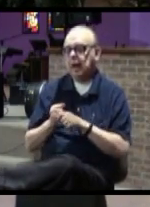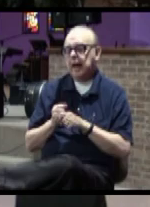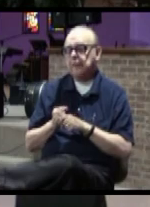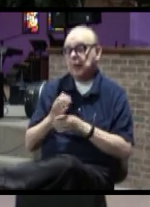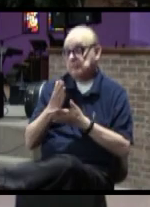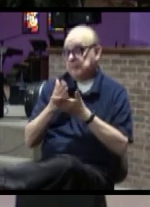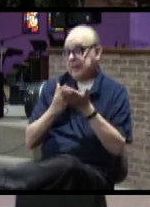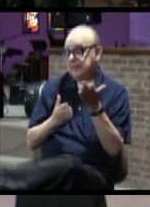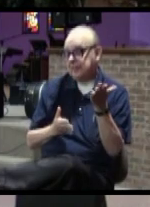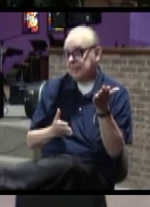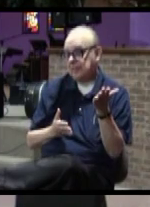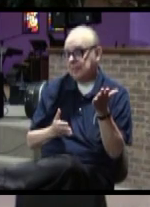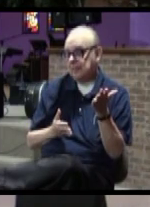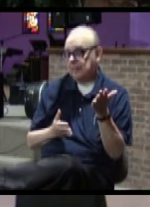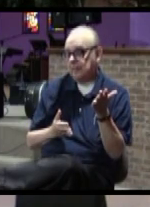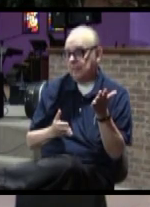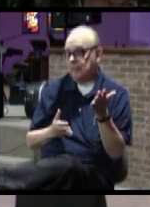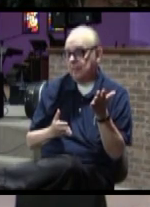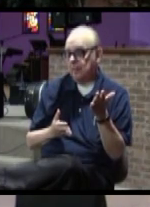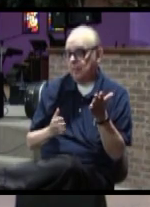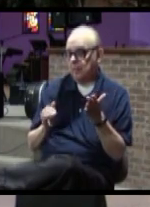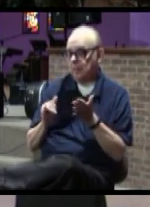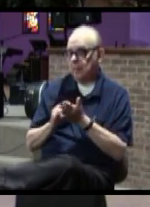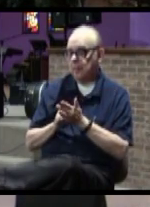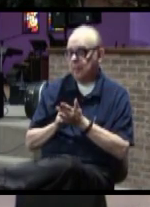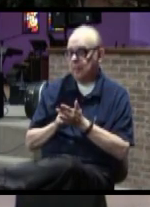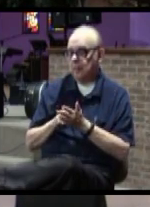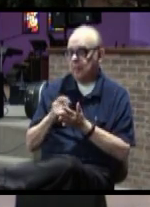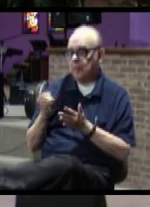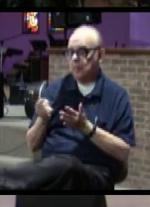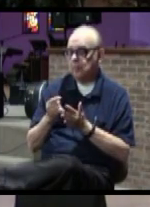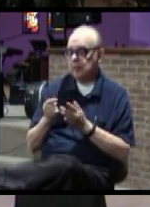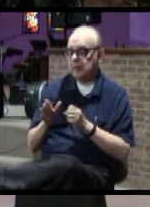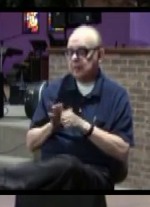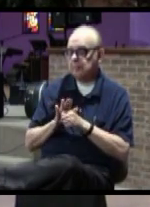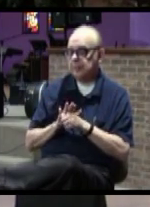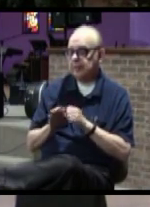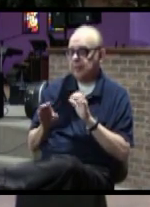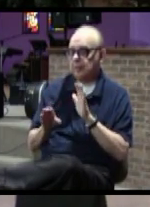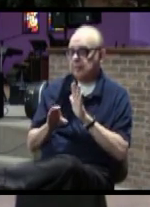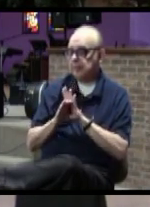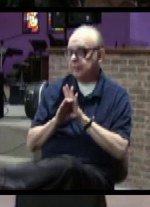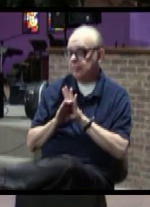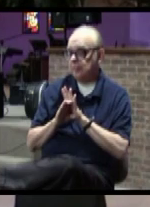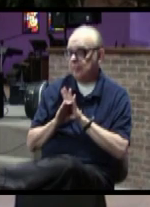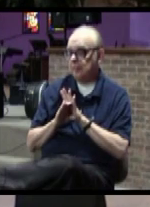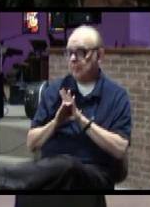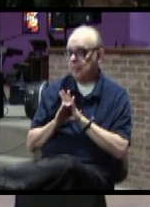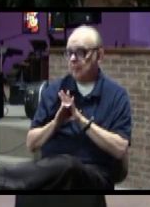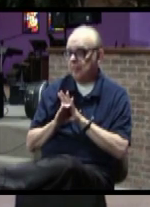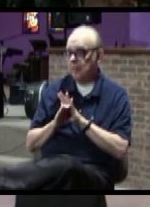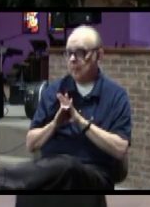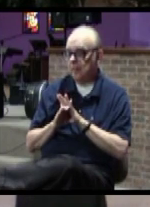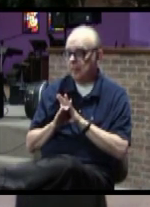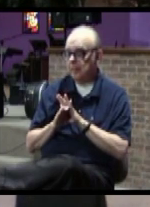But each of you are holding a piece of this puzzle that will only complete this picture.